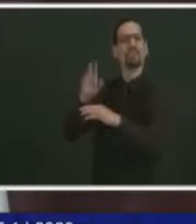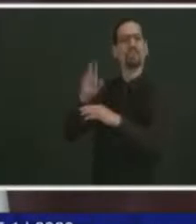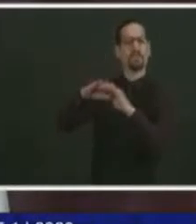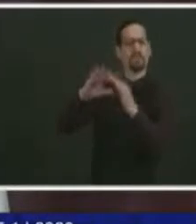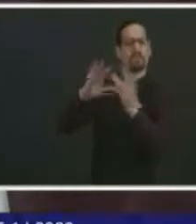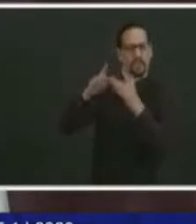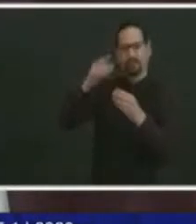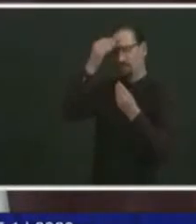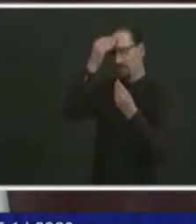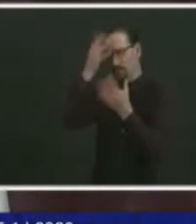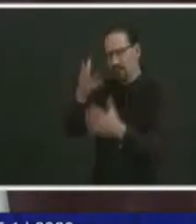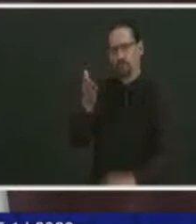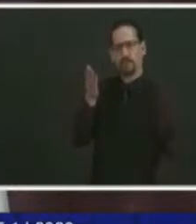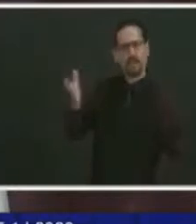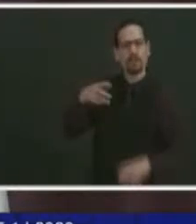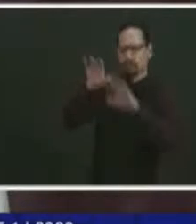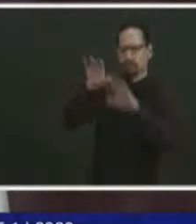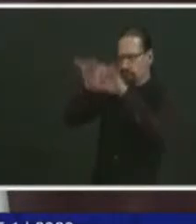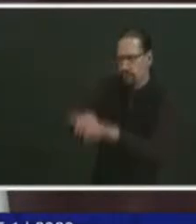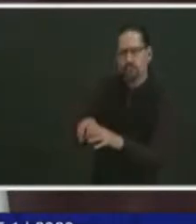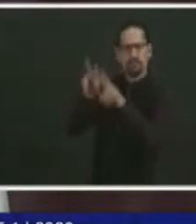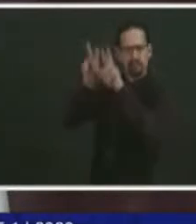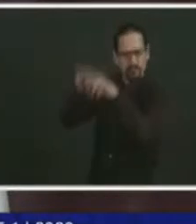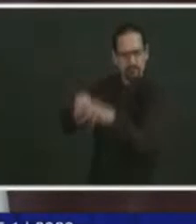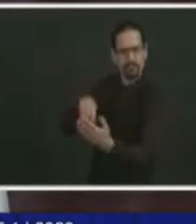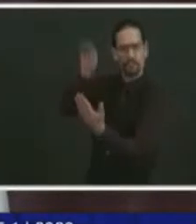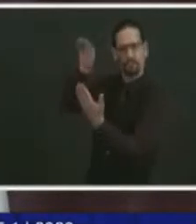We're trying to help you as easy as possible.